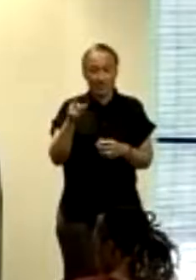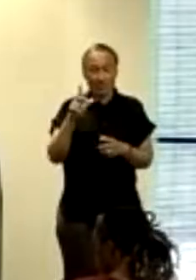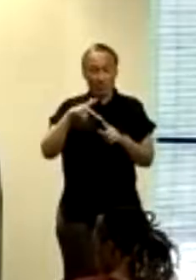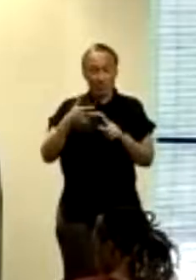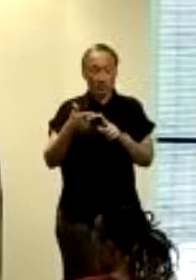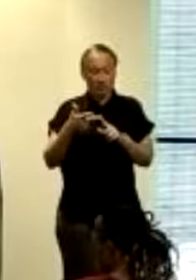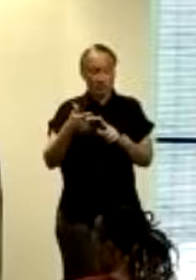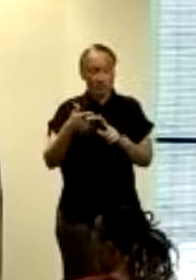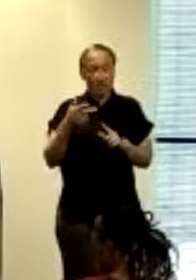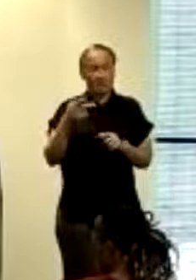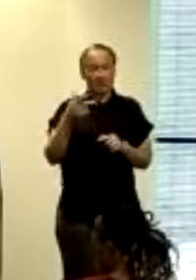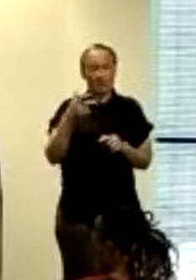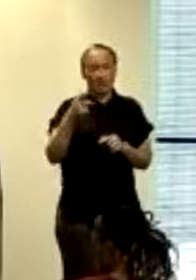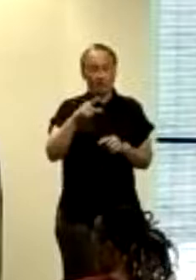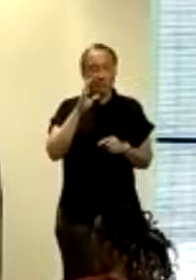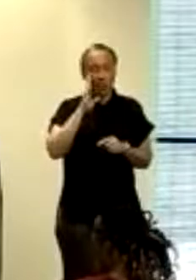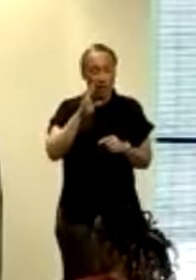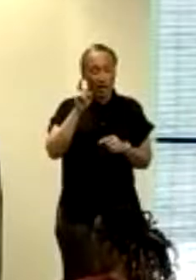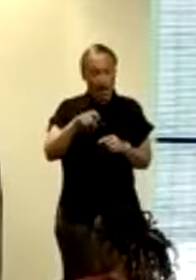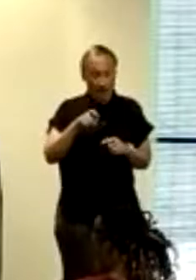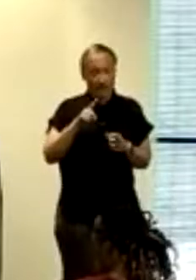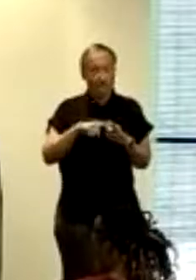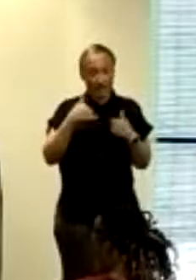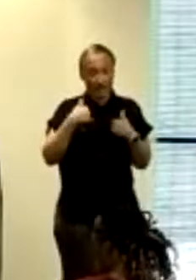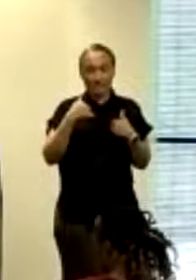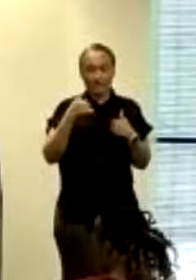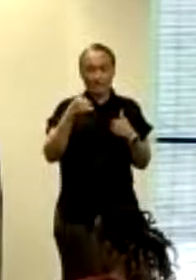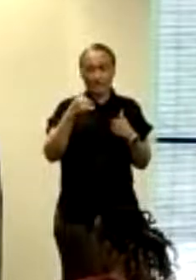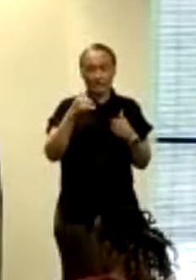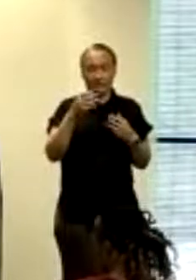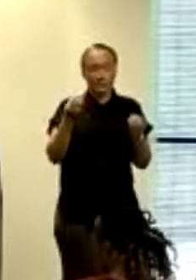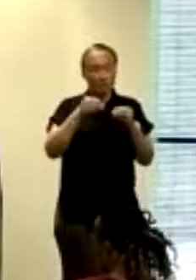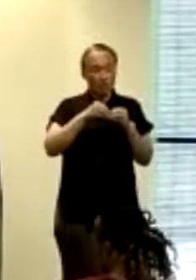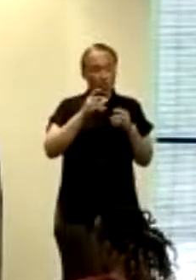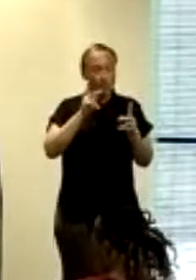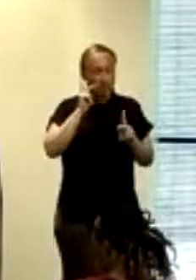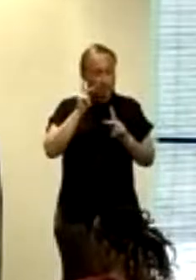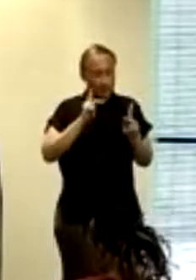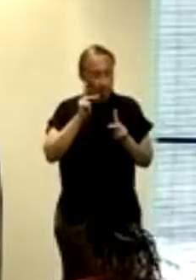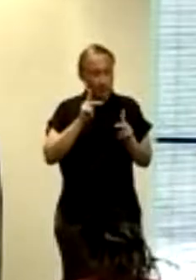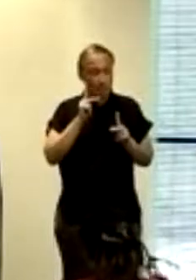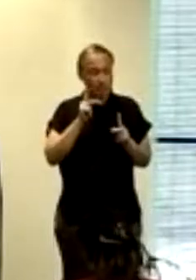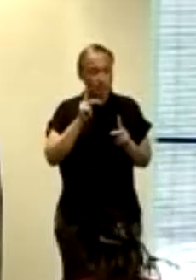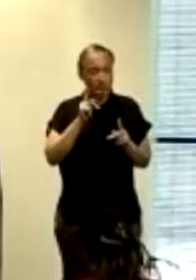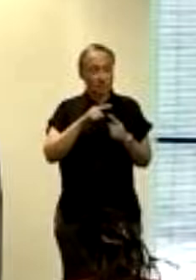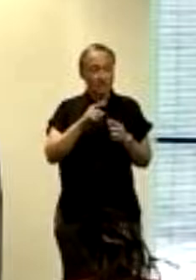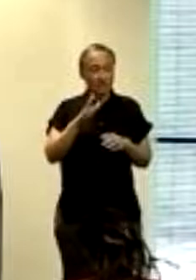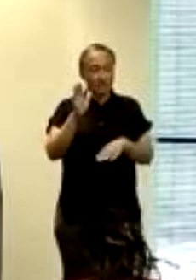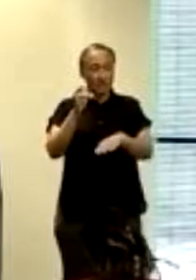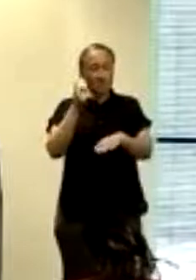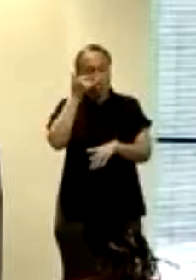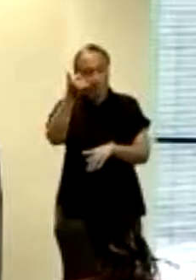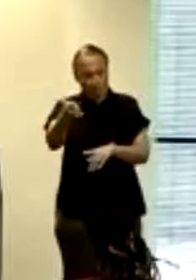Thirdly, you're gonna have to have more people to call